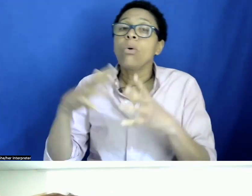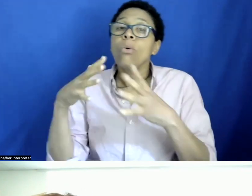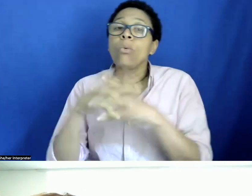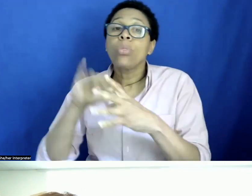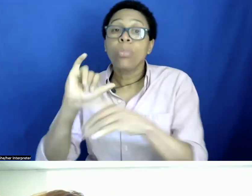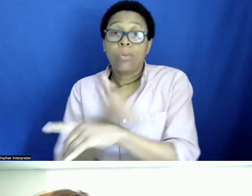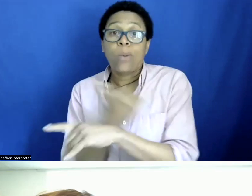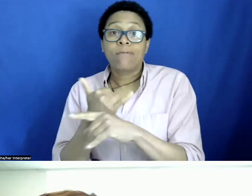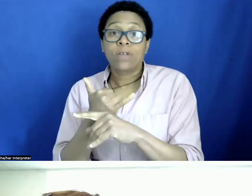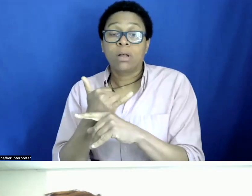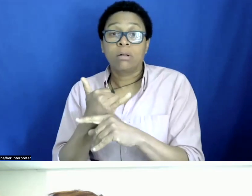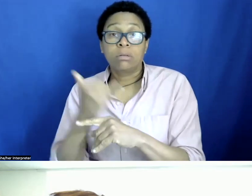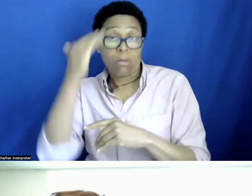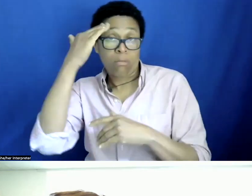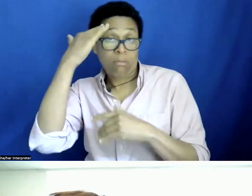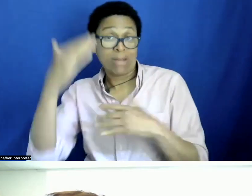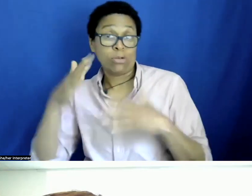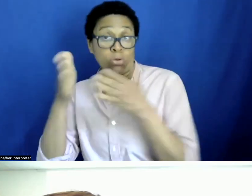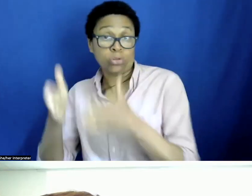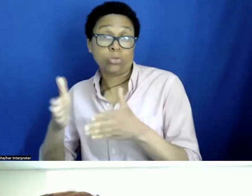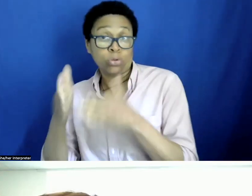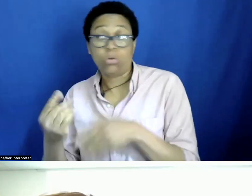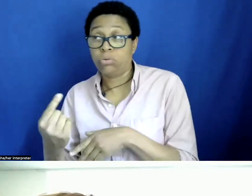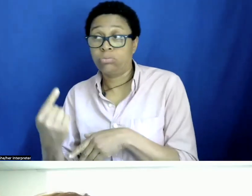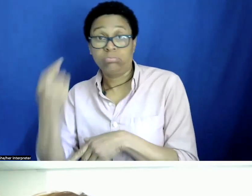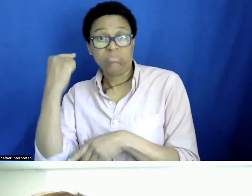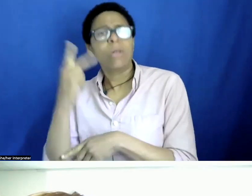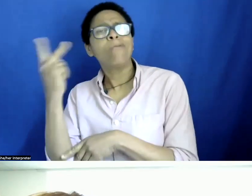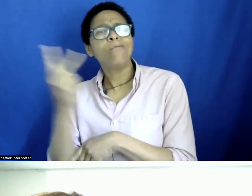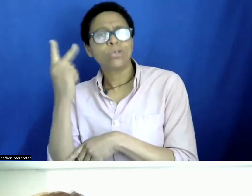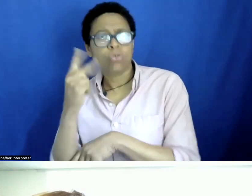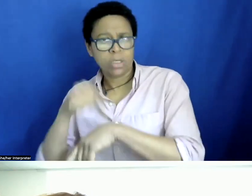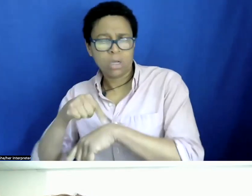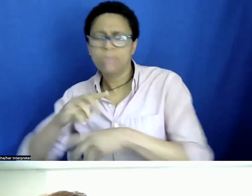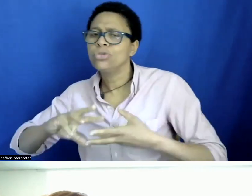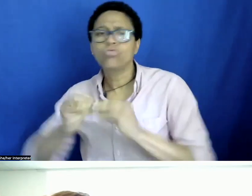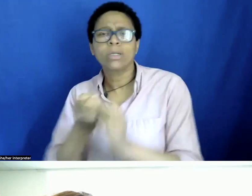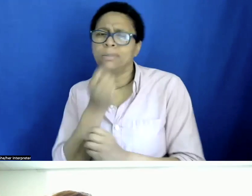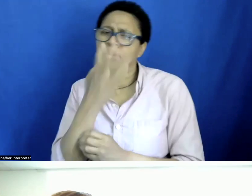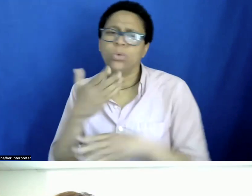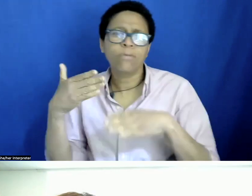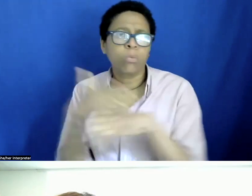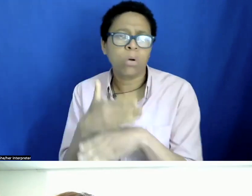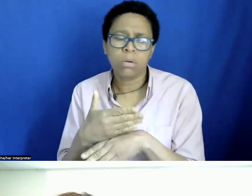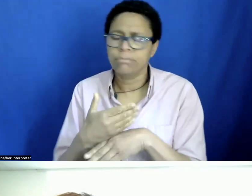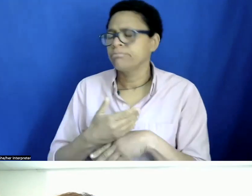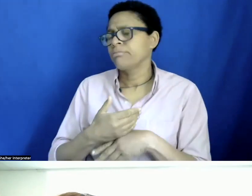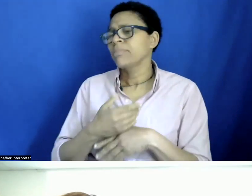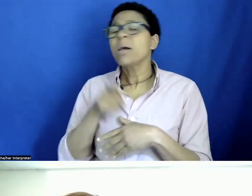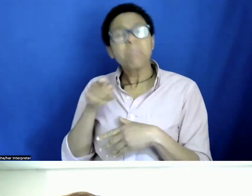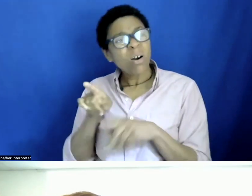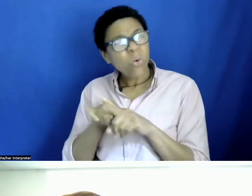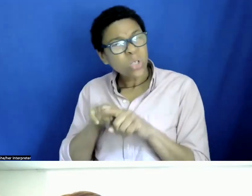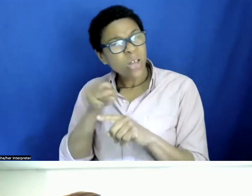Victorian period, and she wrote and she created these beautiful works of art which were also like protest letters in a